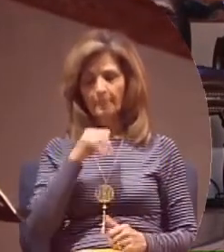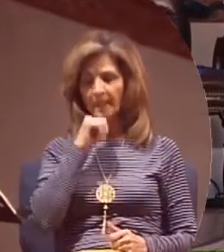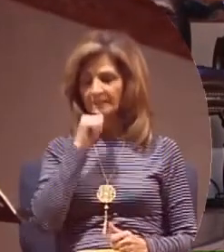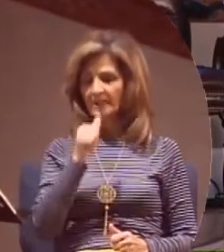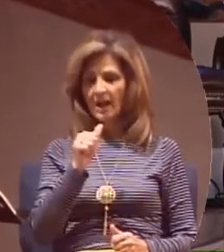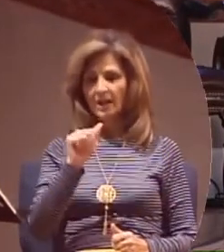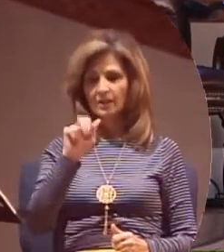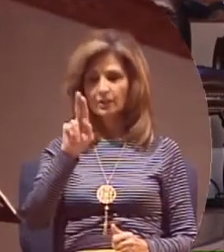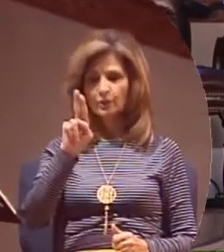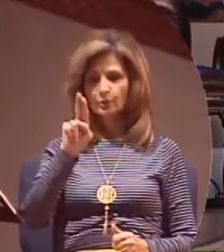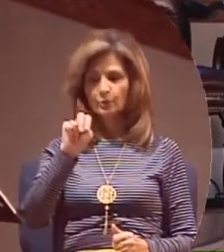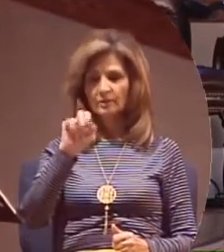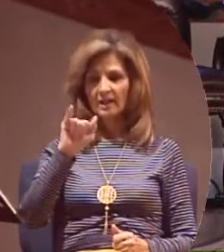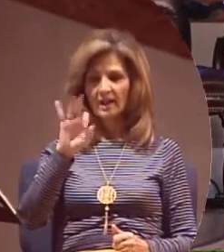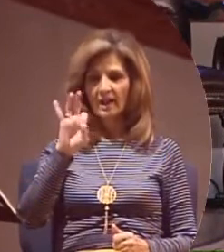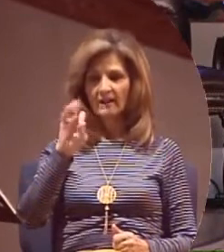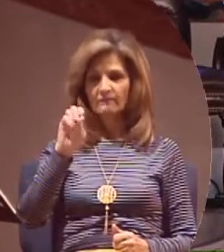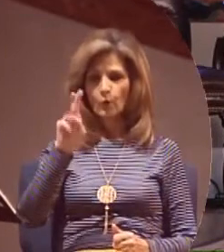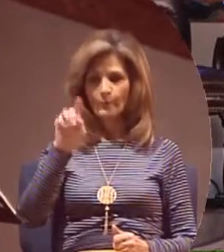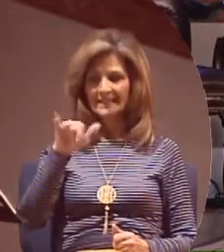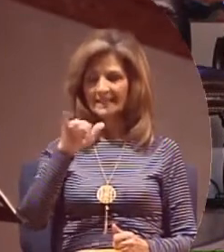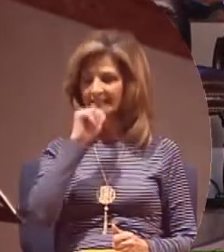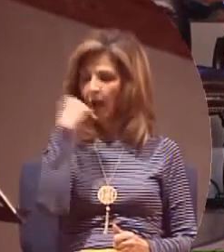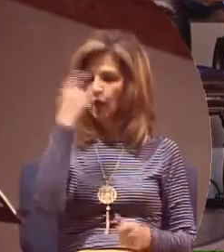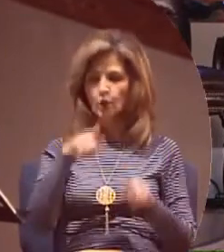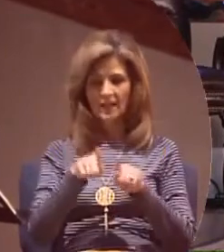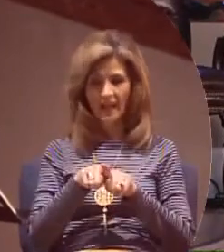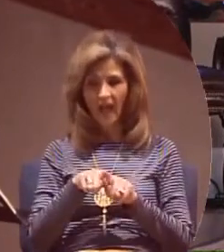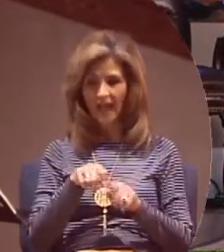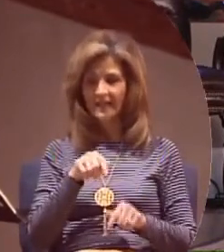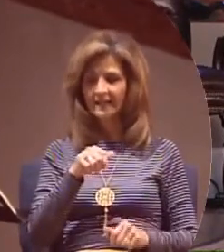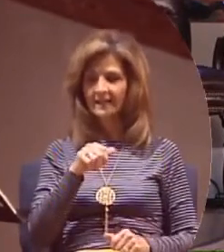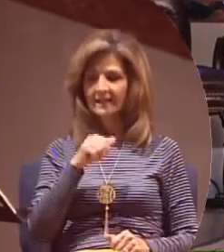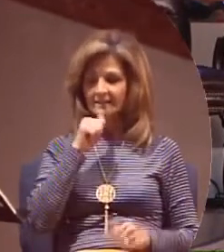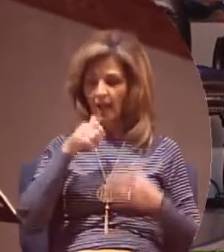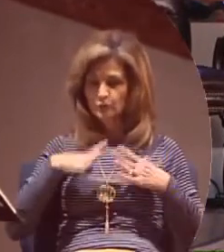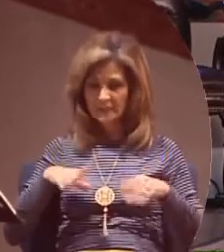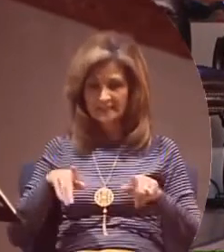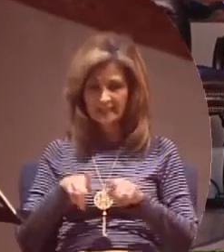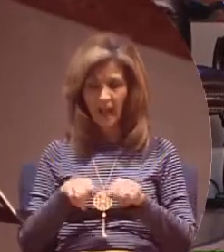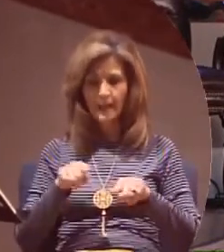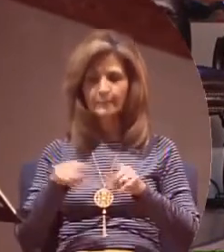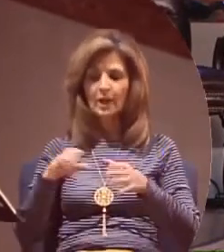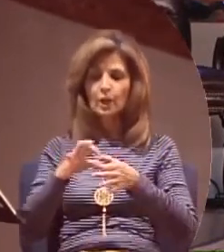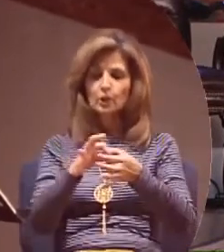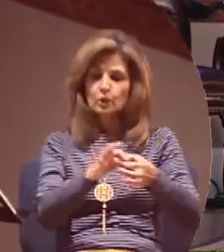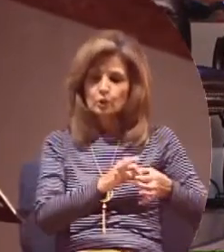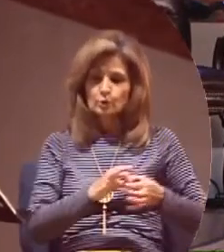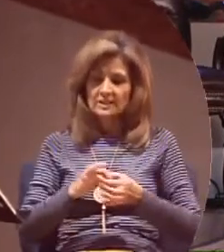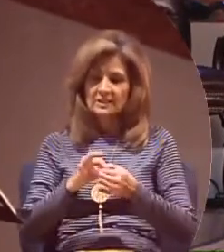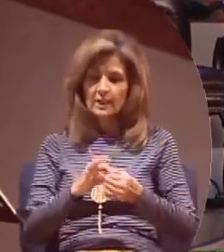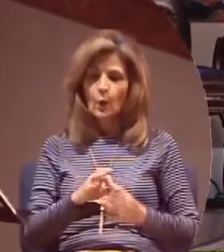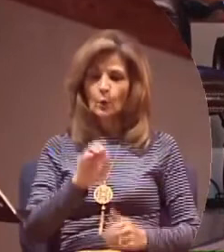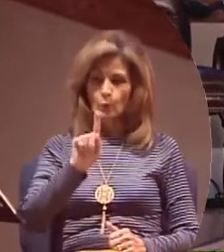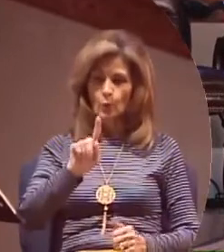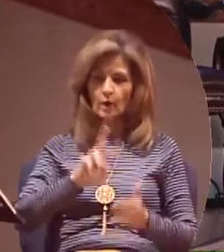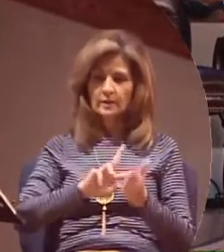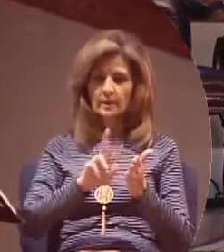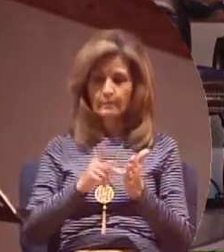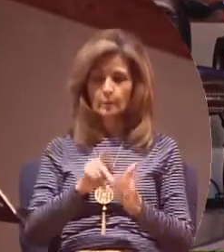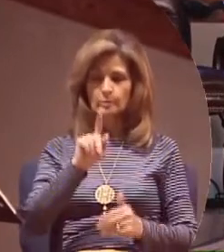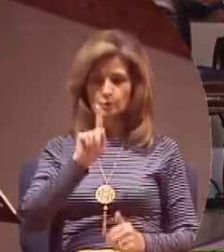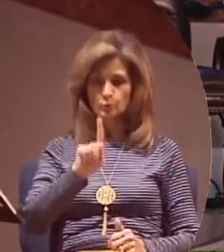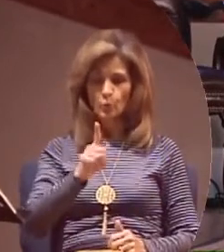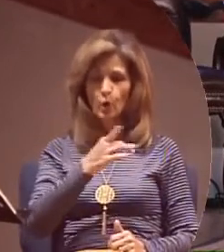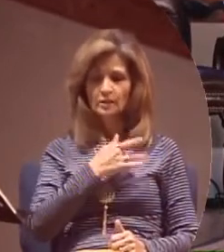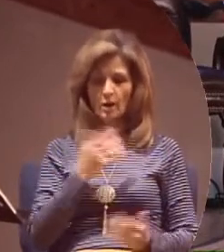uniformity, not unanimity. It's unity. Singleness of purpose. Singleness of